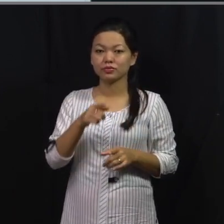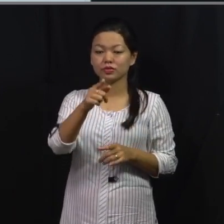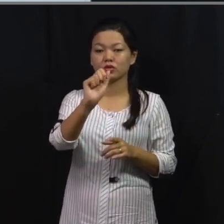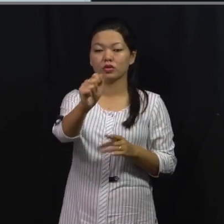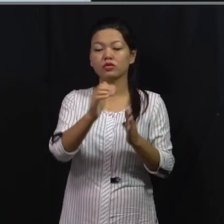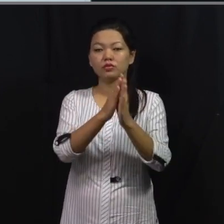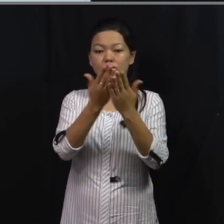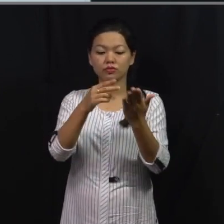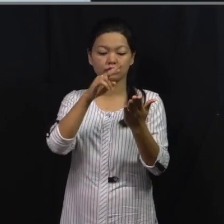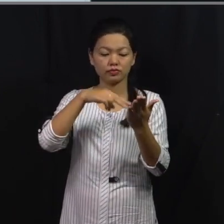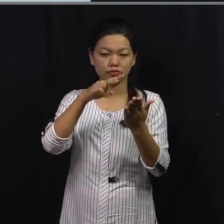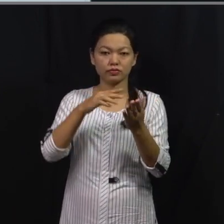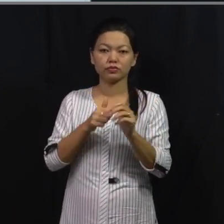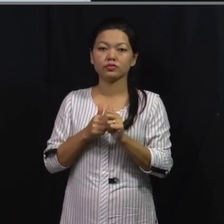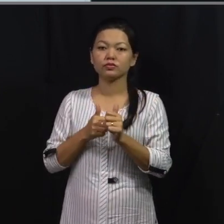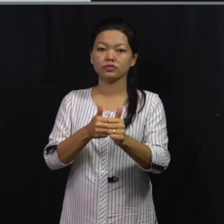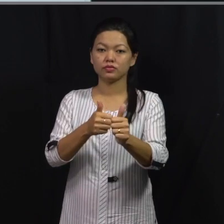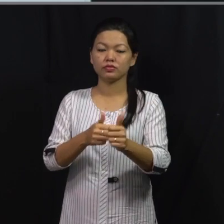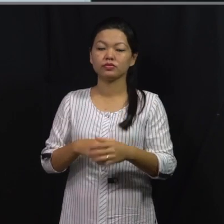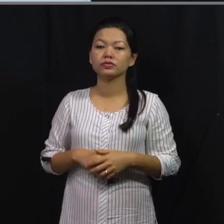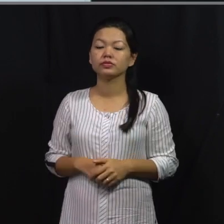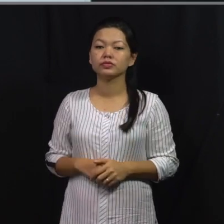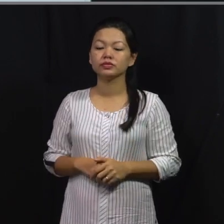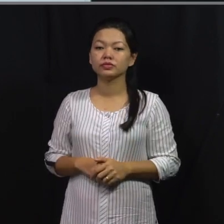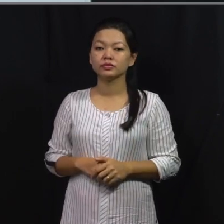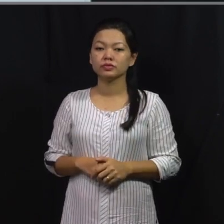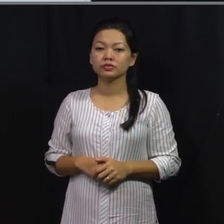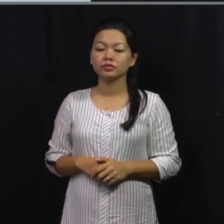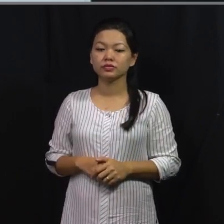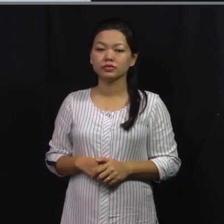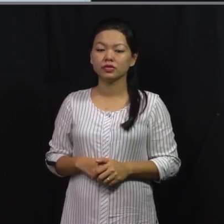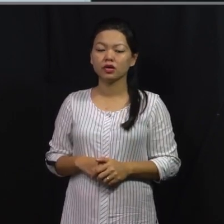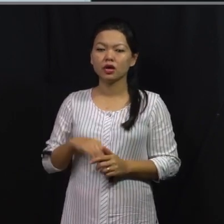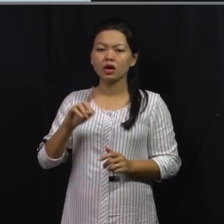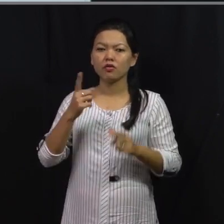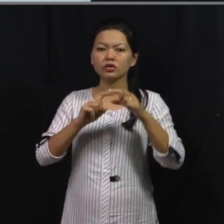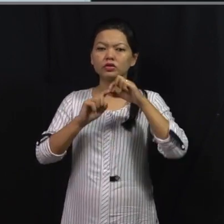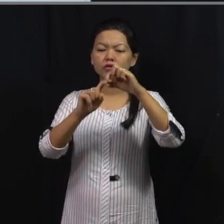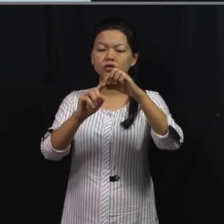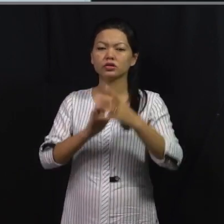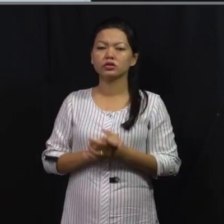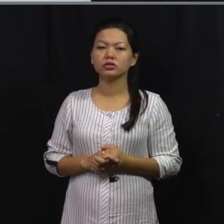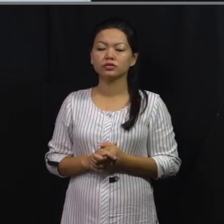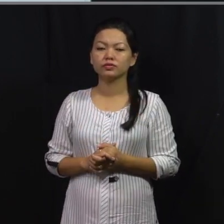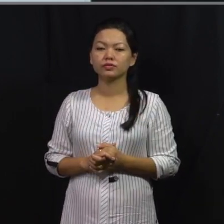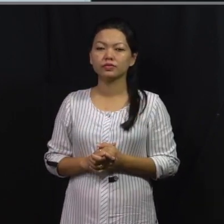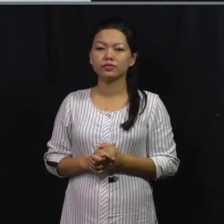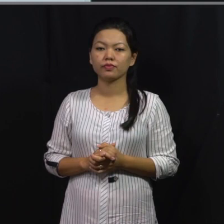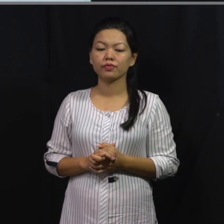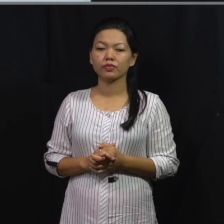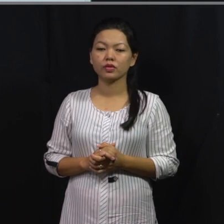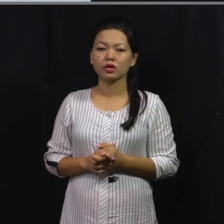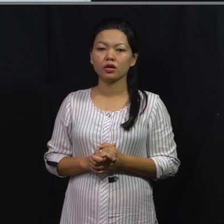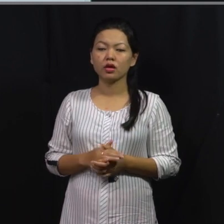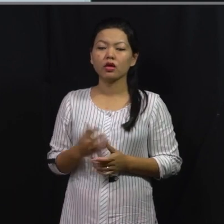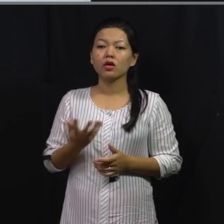this unit called as social inequality. Okay, now the first question that I would like to put up to all of you is, what